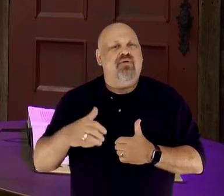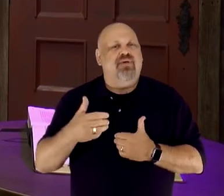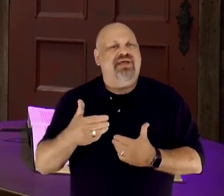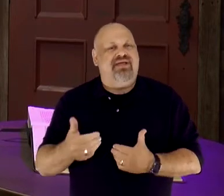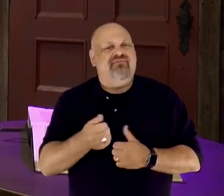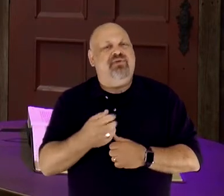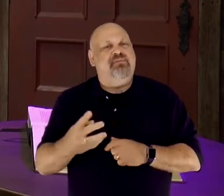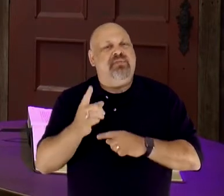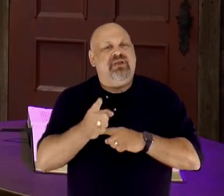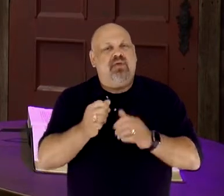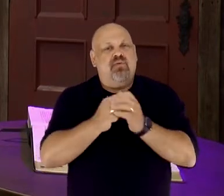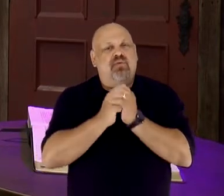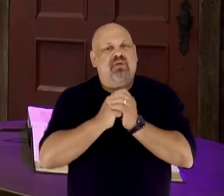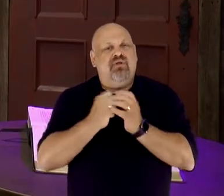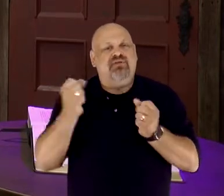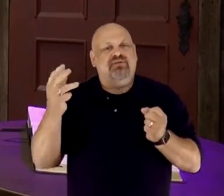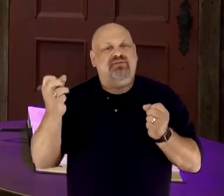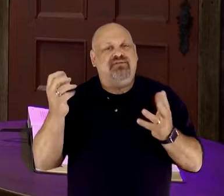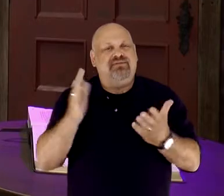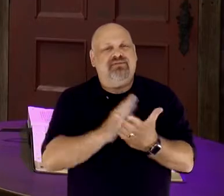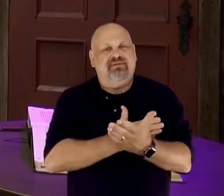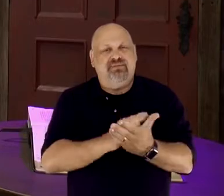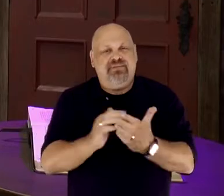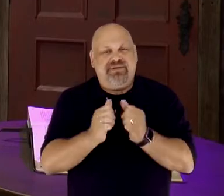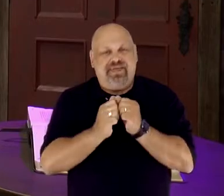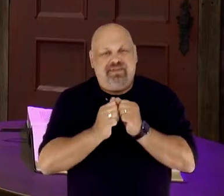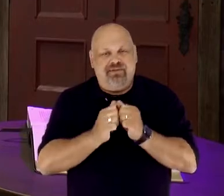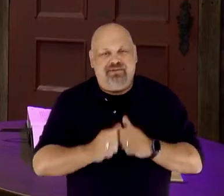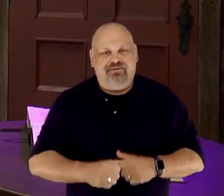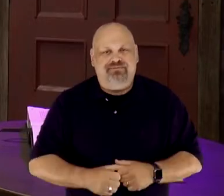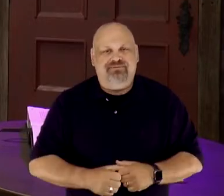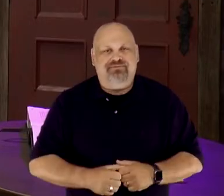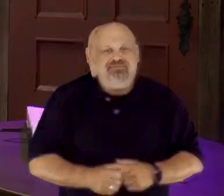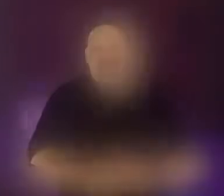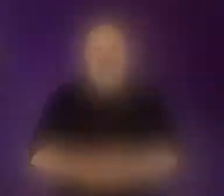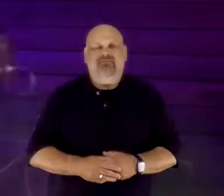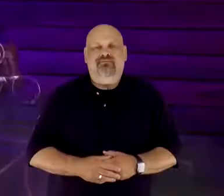name. Amen. Amen. Well, let's take a few minutes and just worship together.